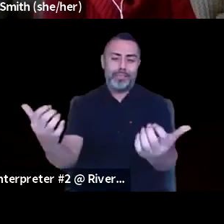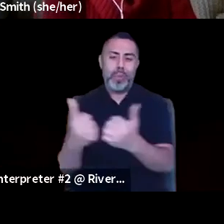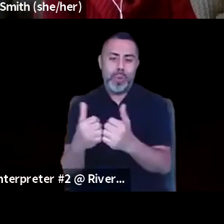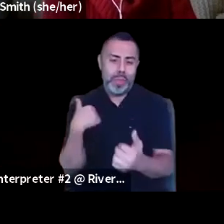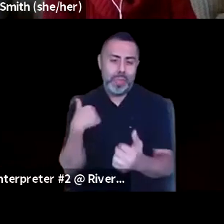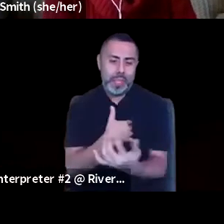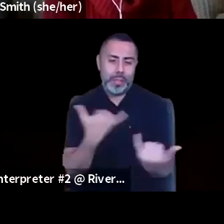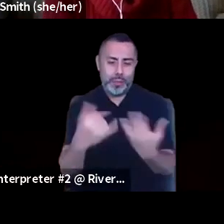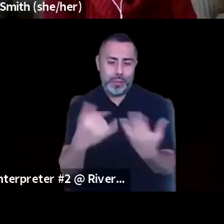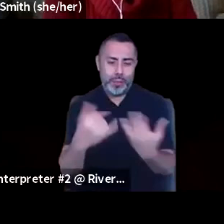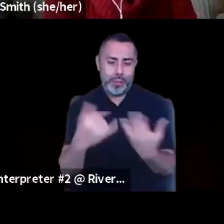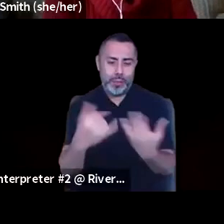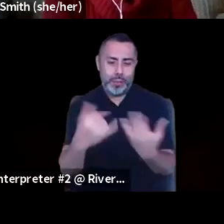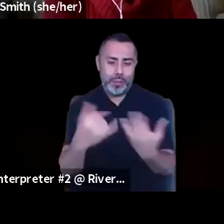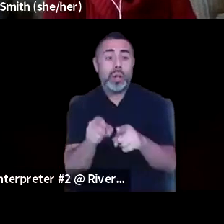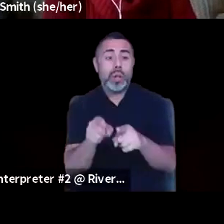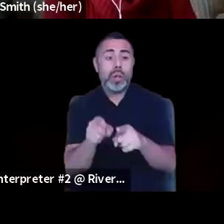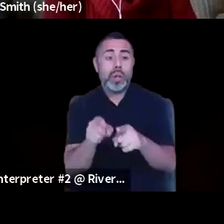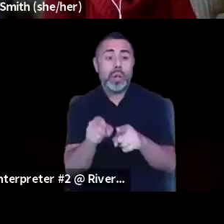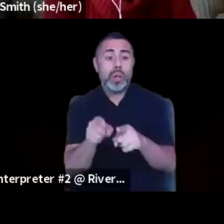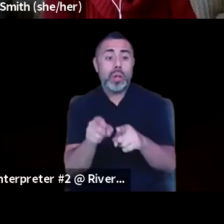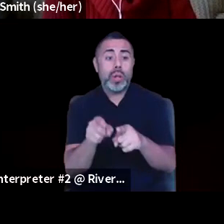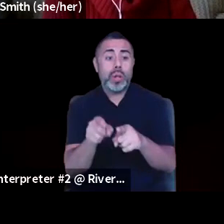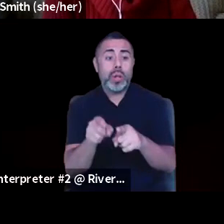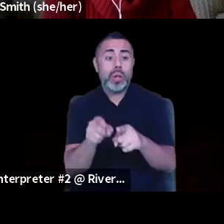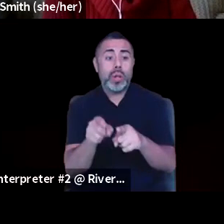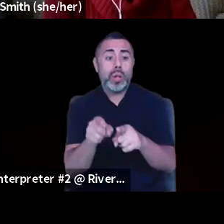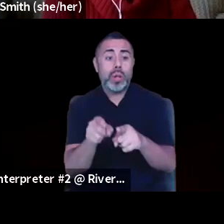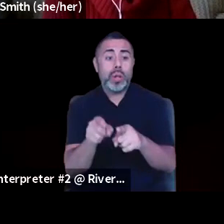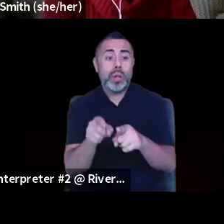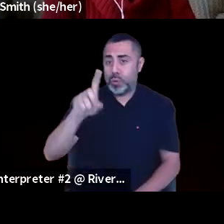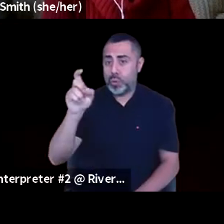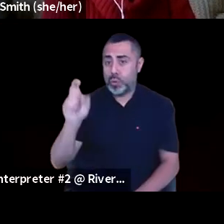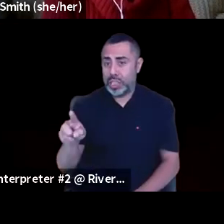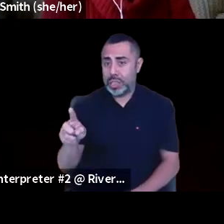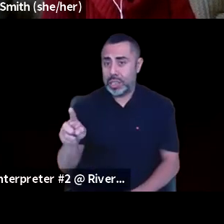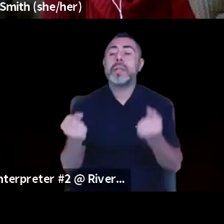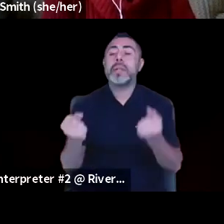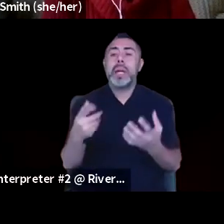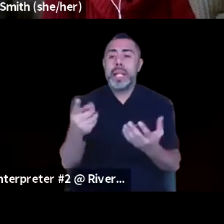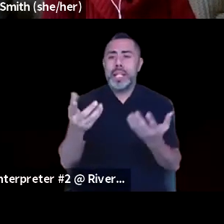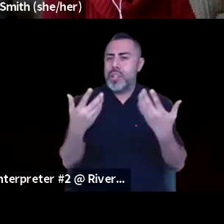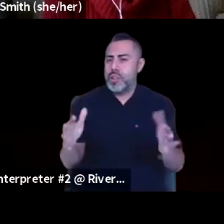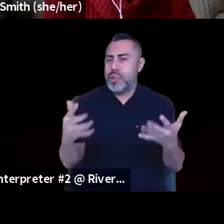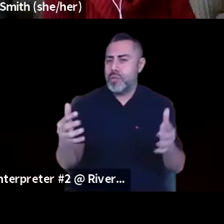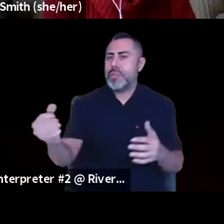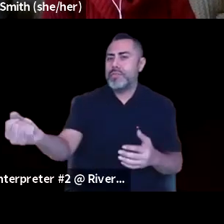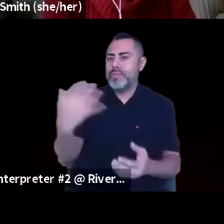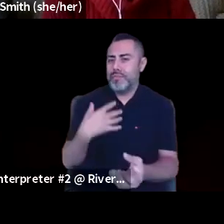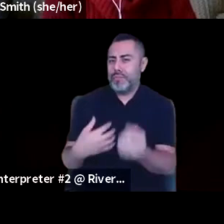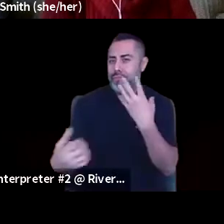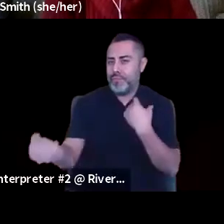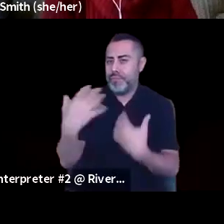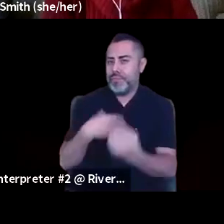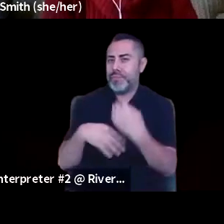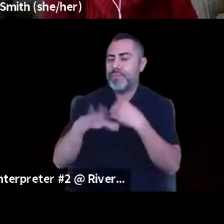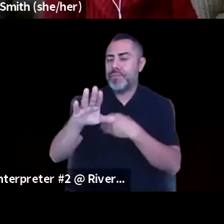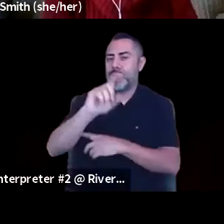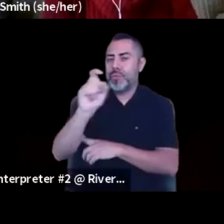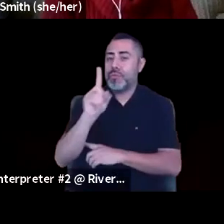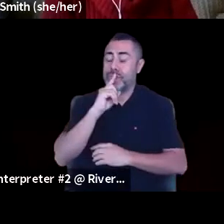you to submit questions. Many of you have already done this, and we really appreciate you getting your questions to us in